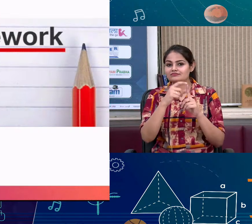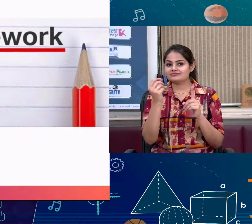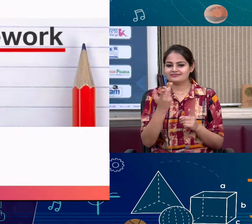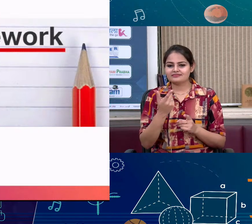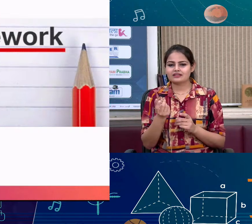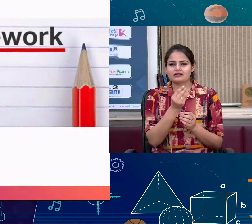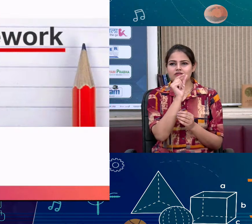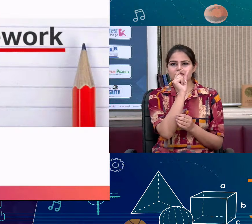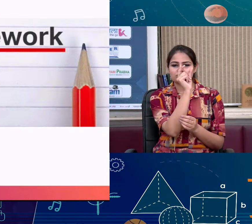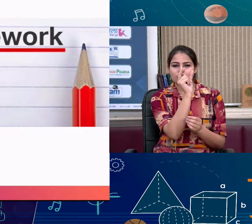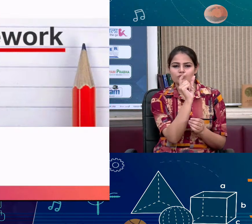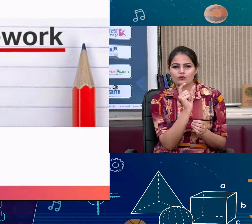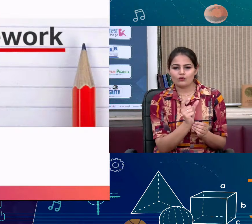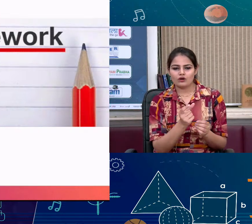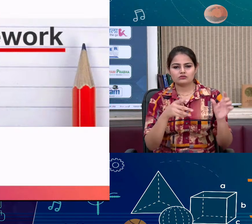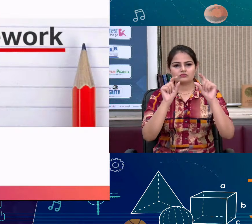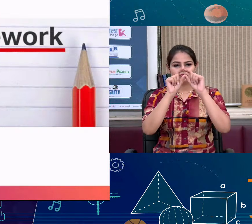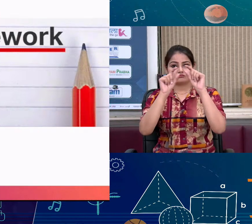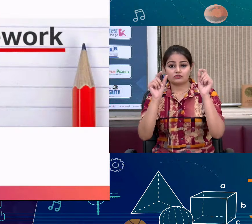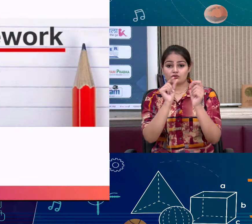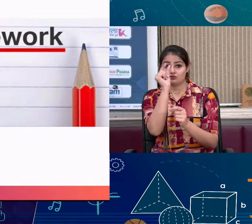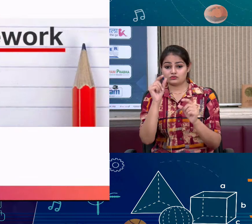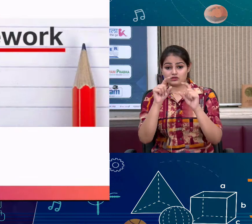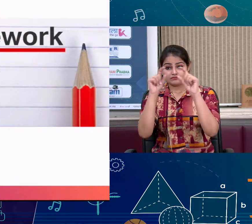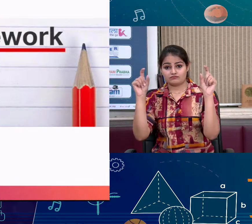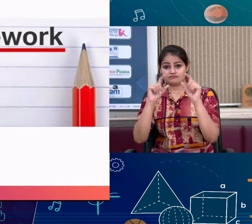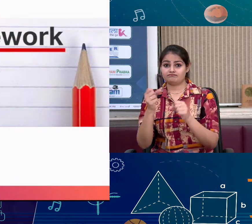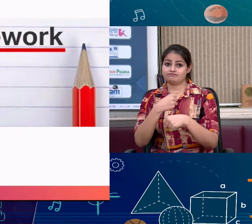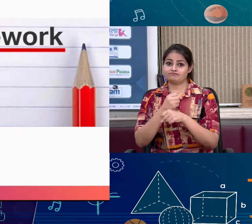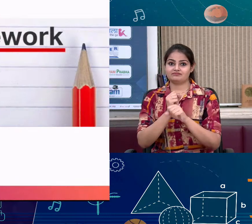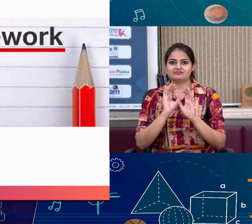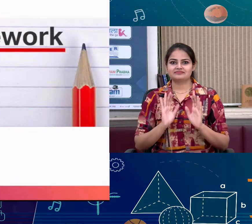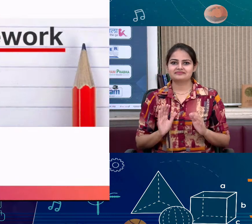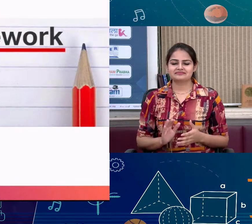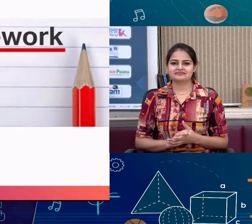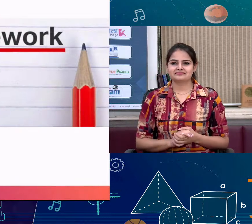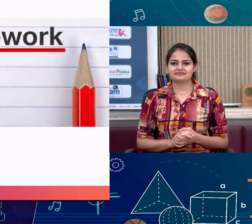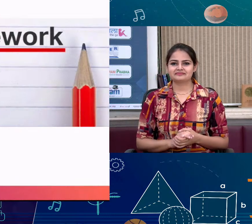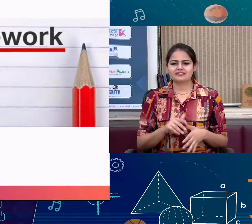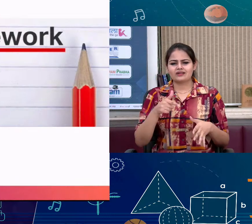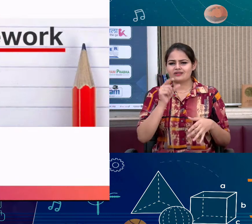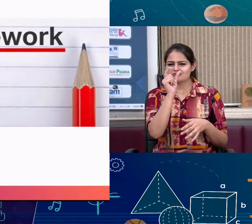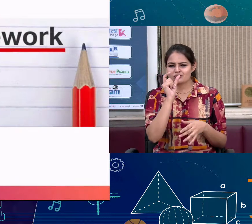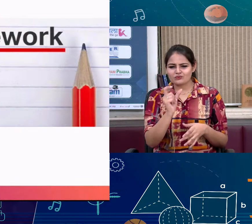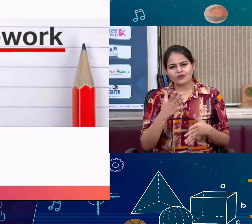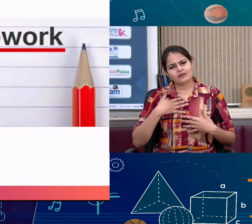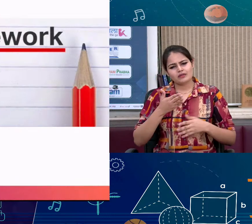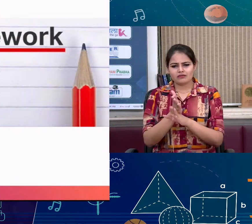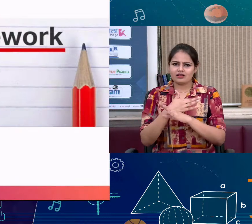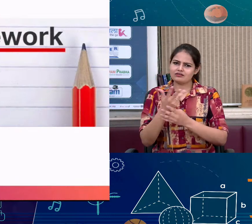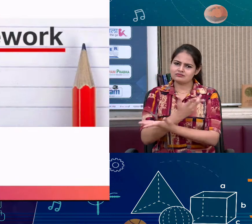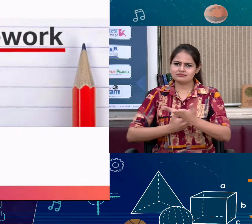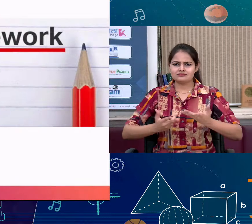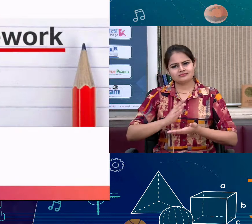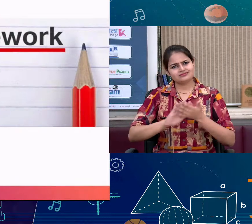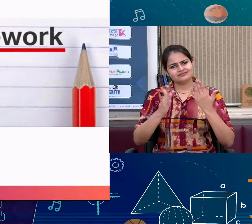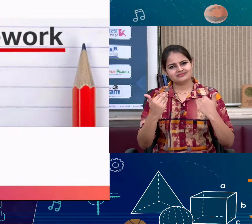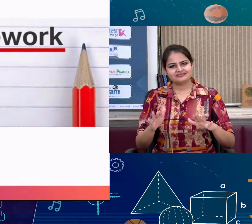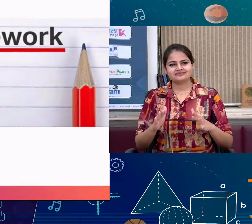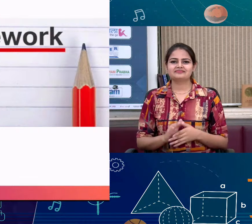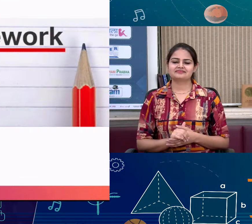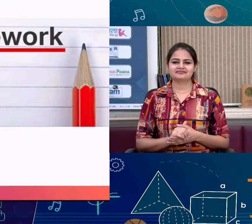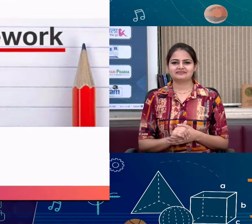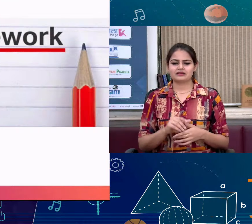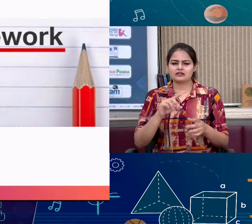these 3 words. And these are the words which I've already talked about. I discussed the meaning of these